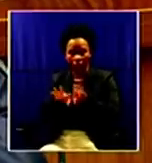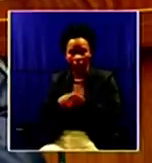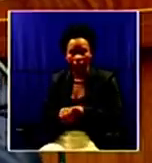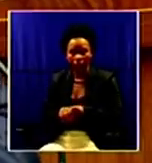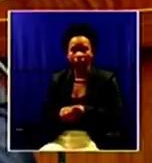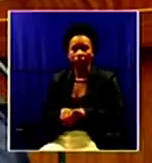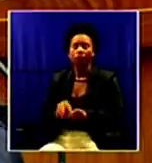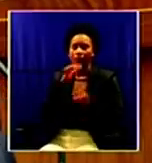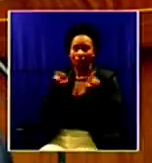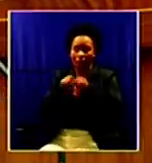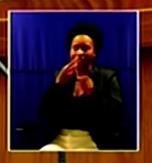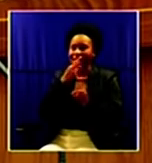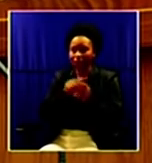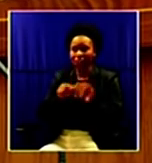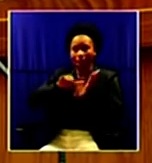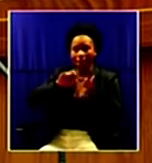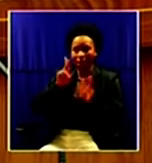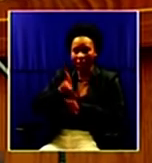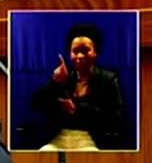public-private partnership model.